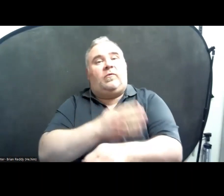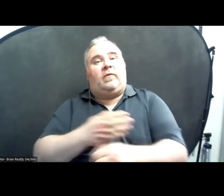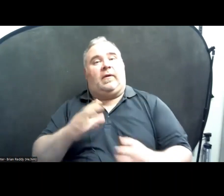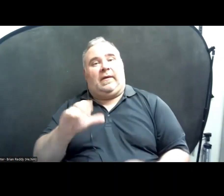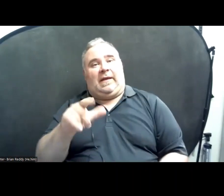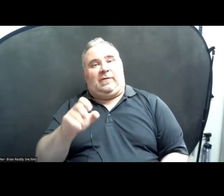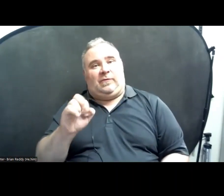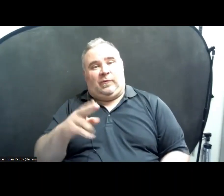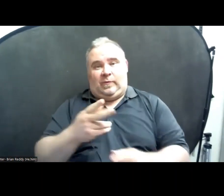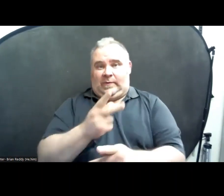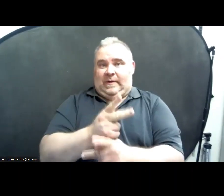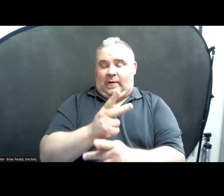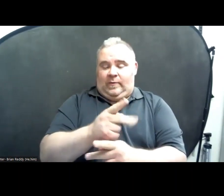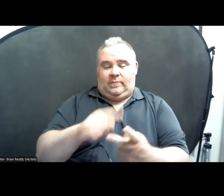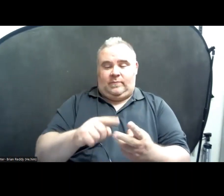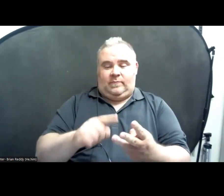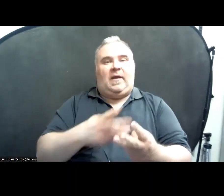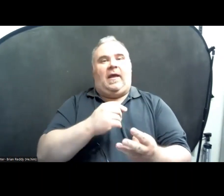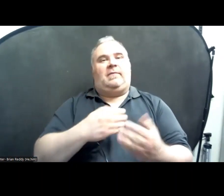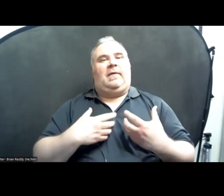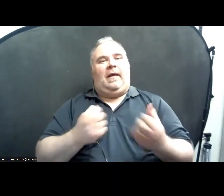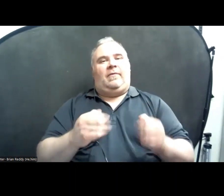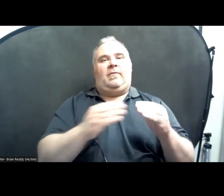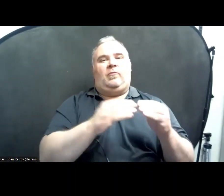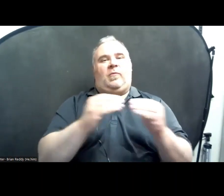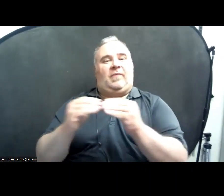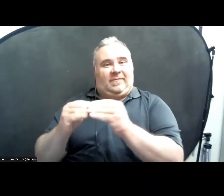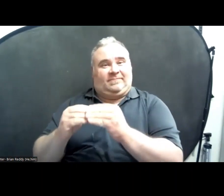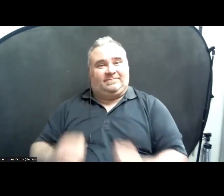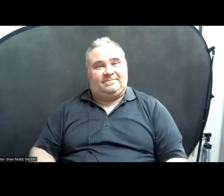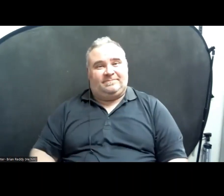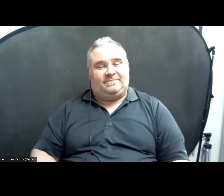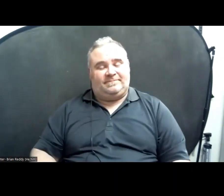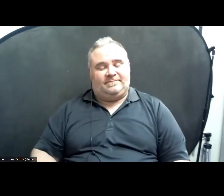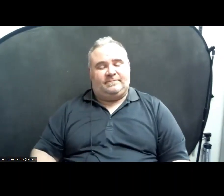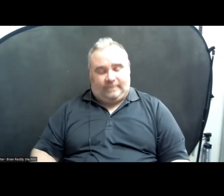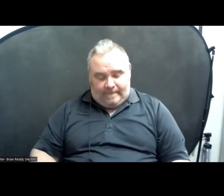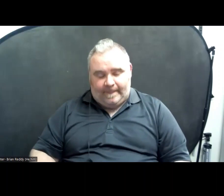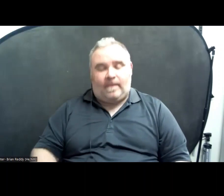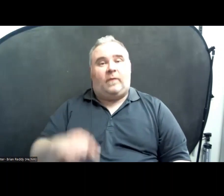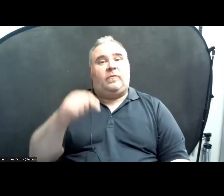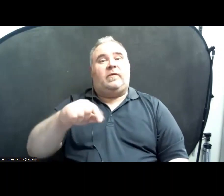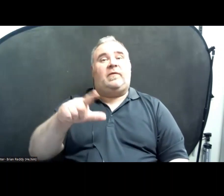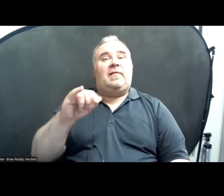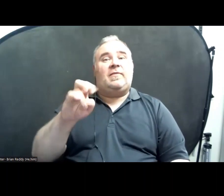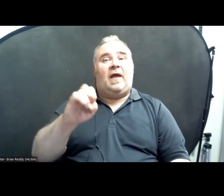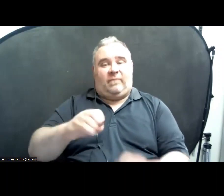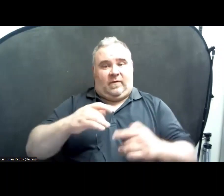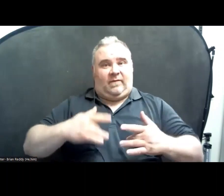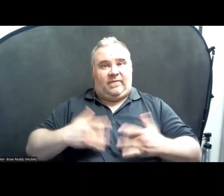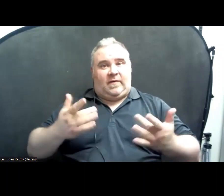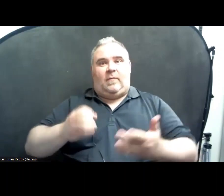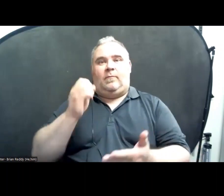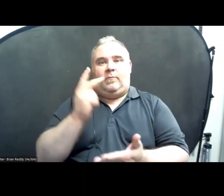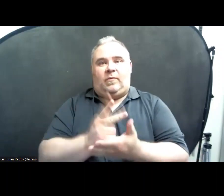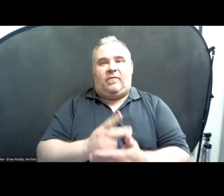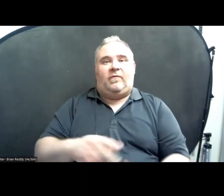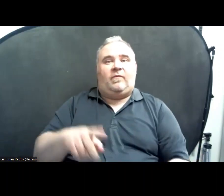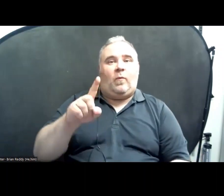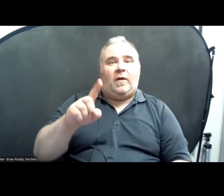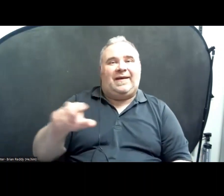promoting health equity across our 27-county catchment area. This live event has been approved for 1